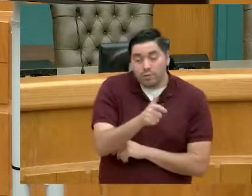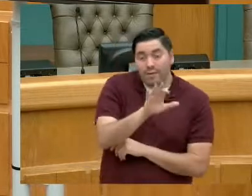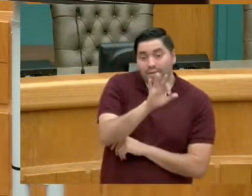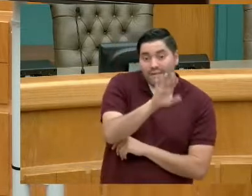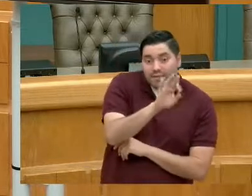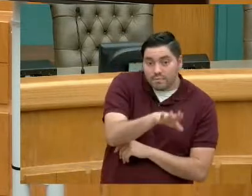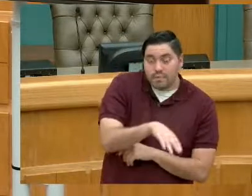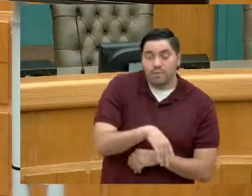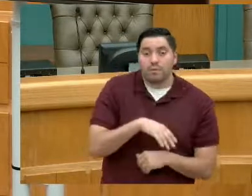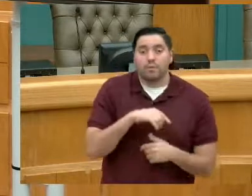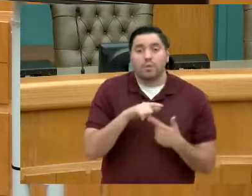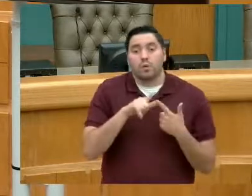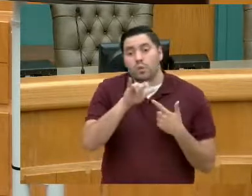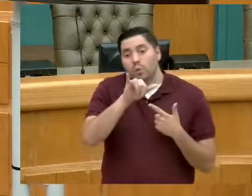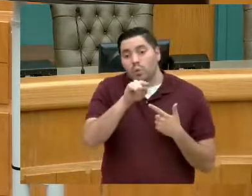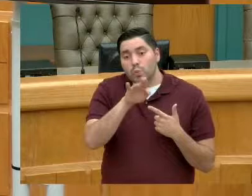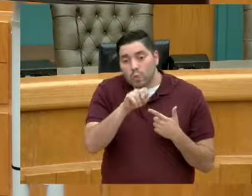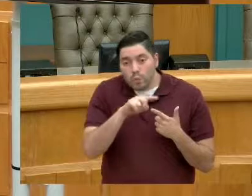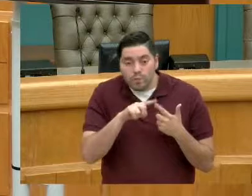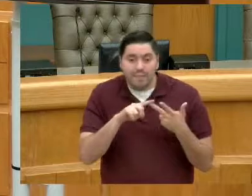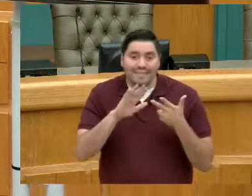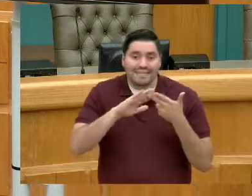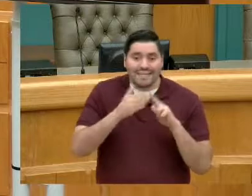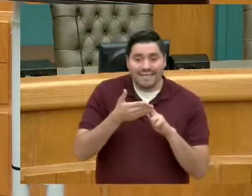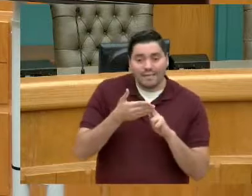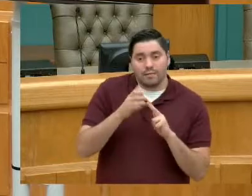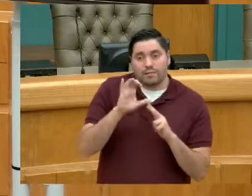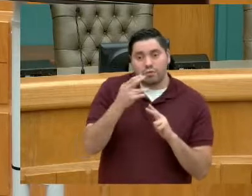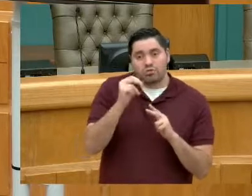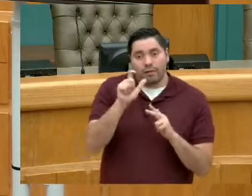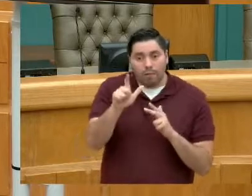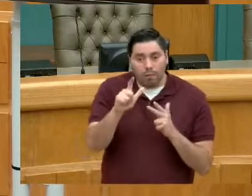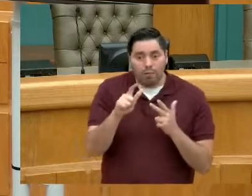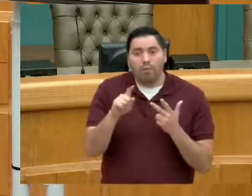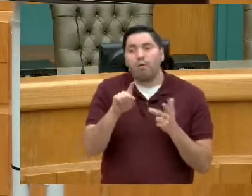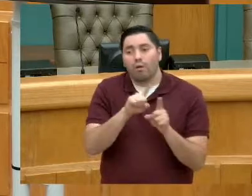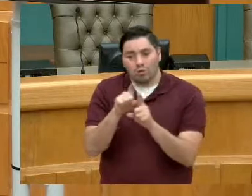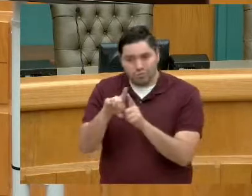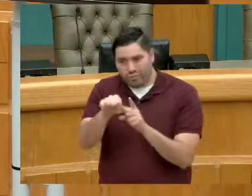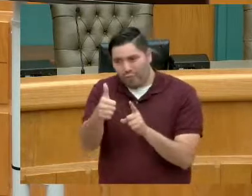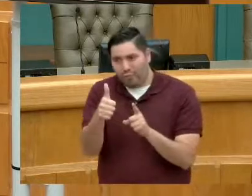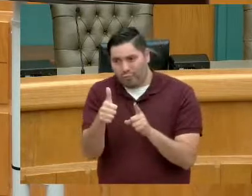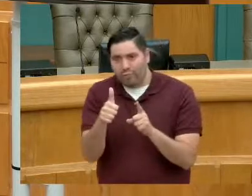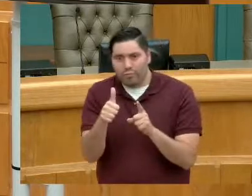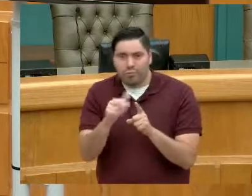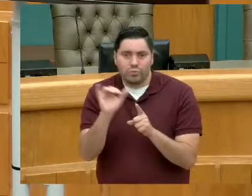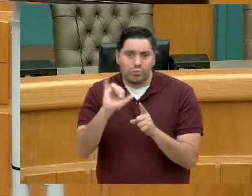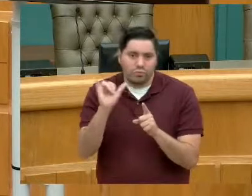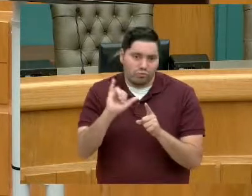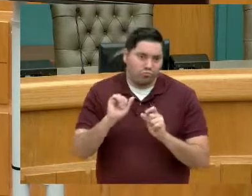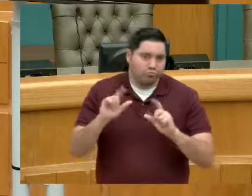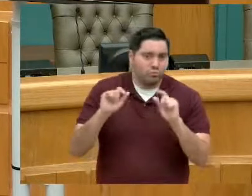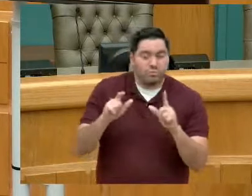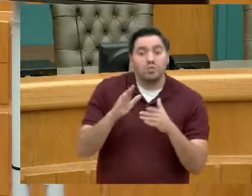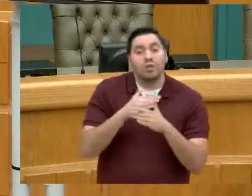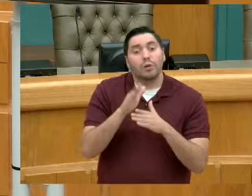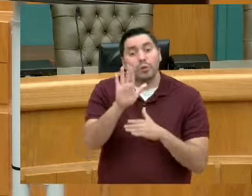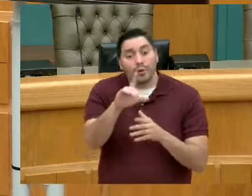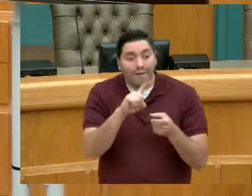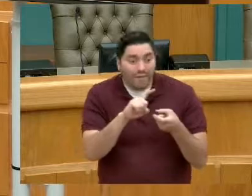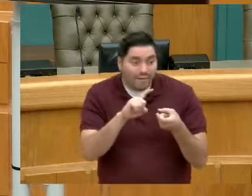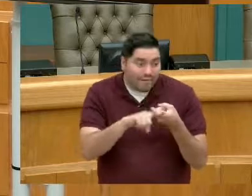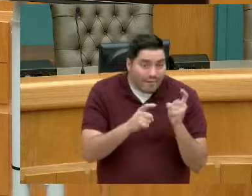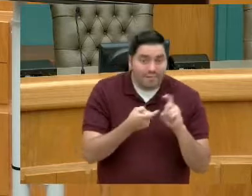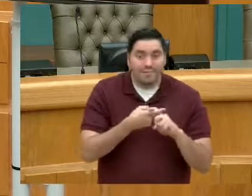city's channel, and through the network channels as well. The important thing is you getting good information and then sharing that with your family,